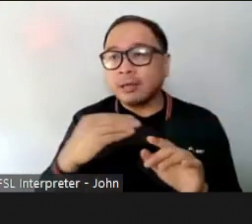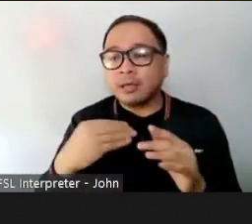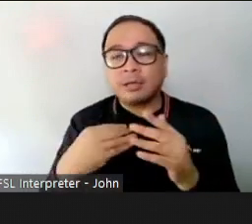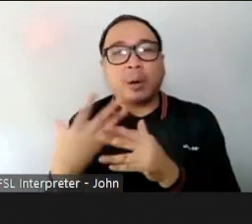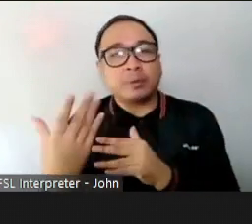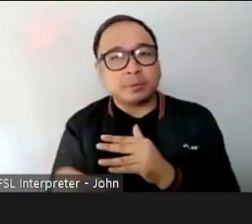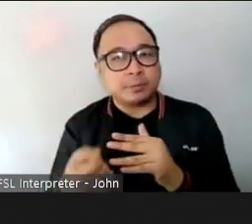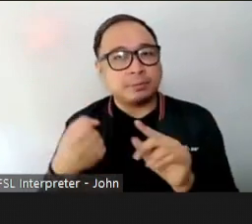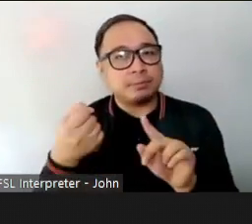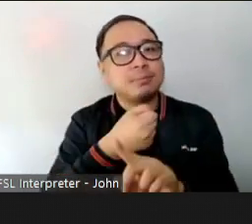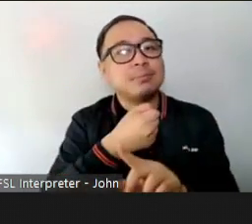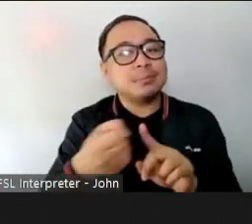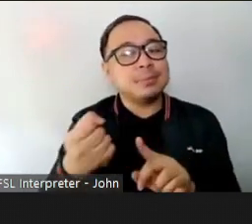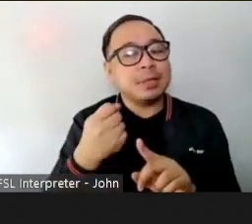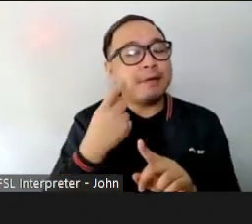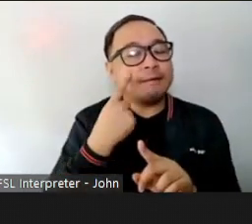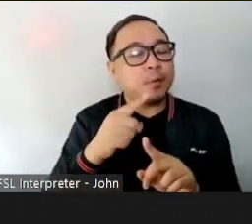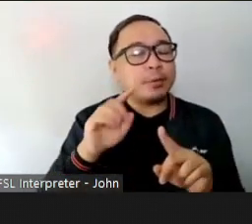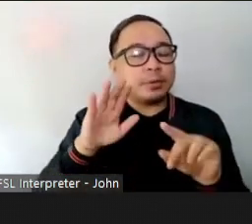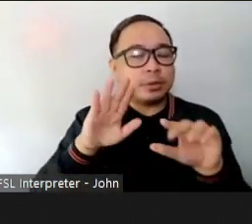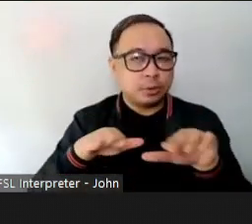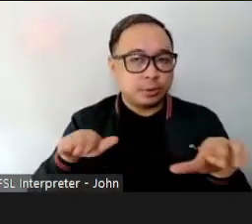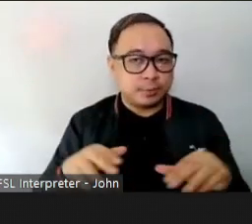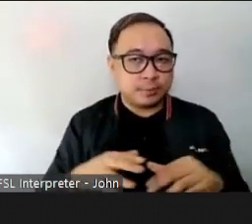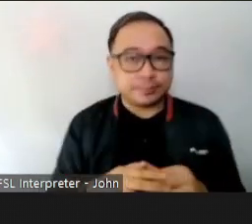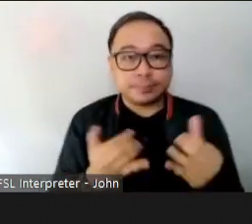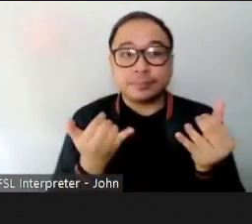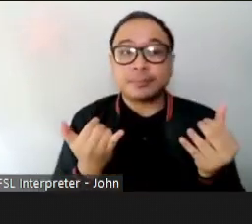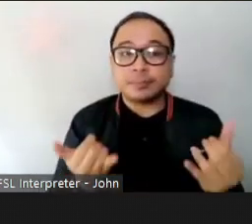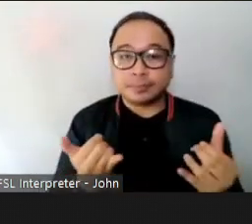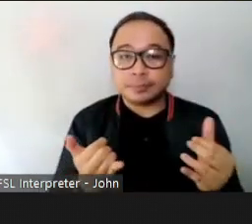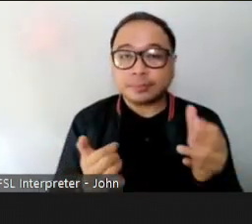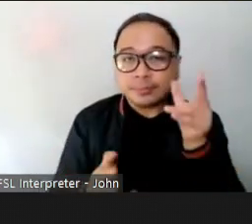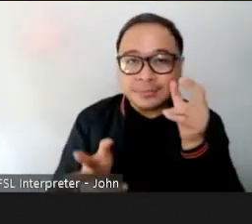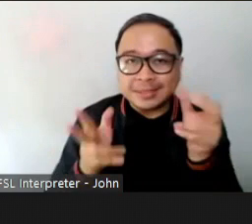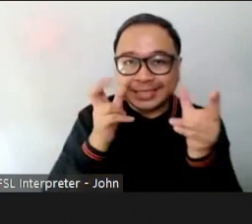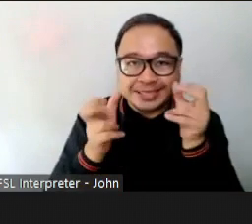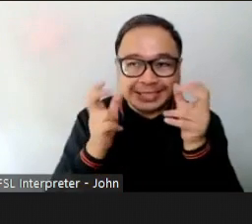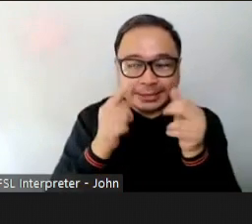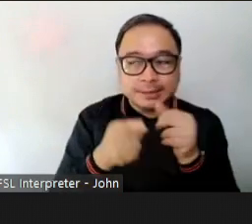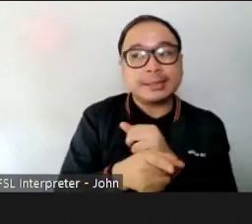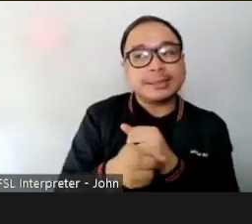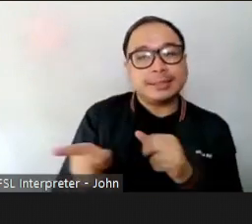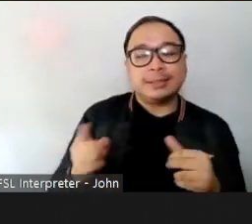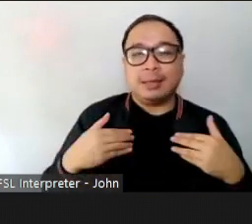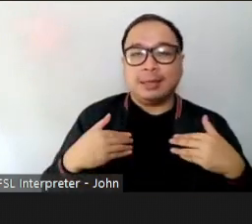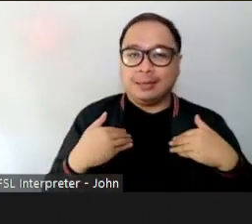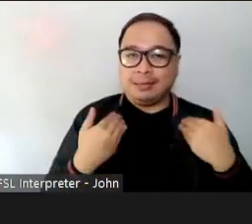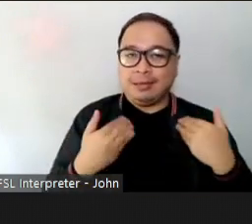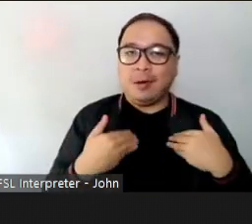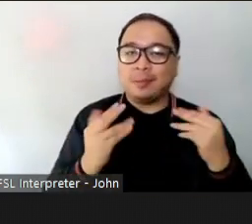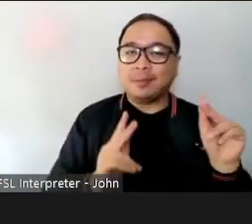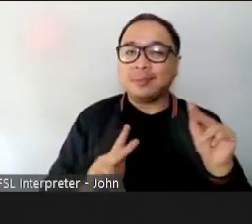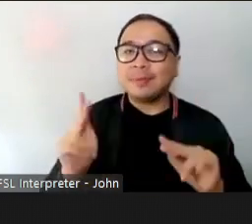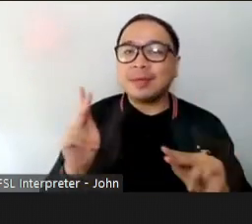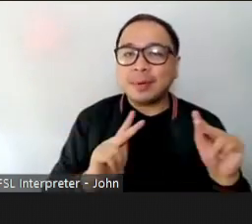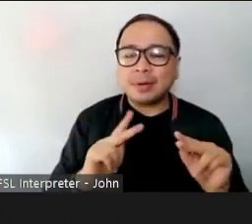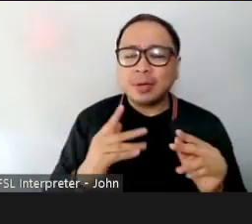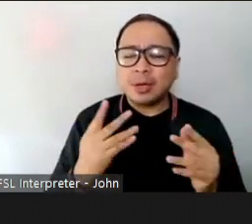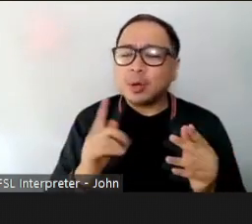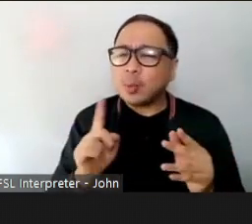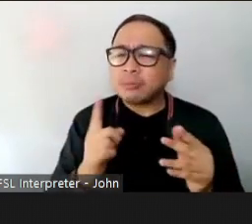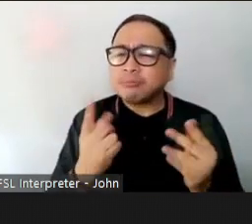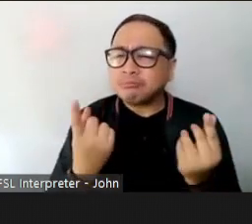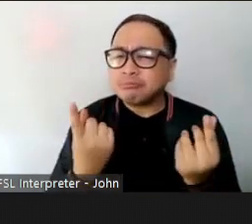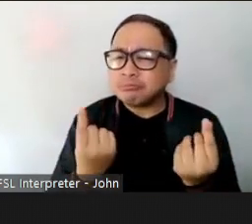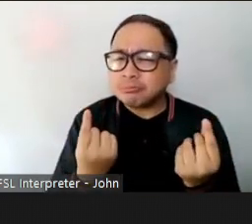children. So for today, we will be hearing from these young people what they think should be done to be able